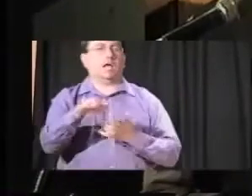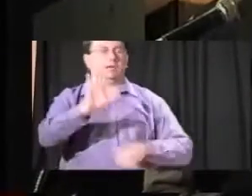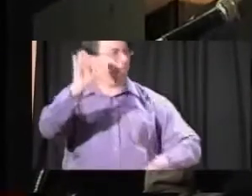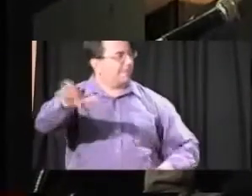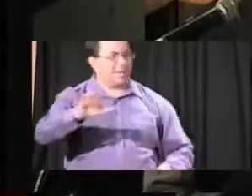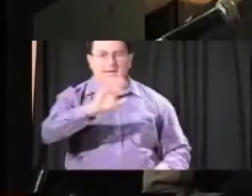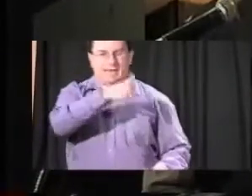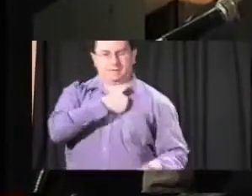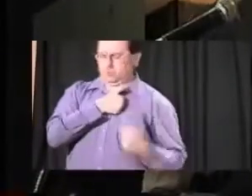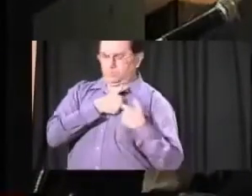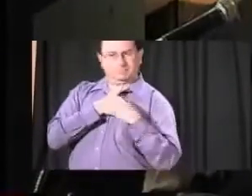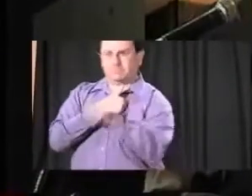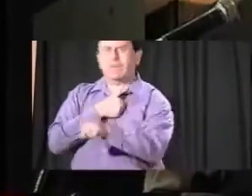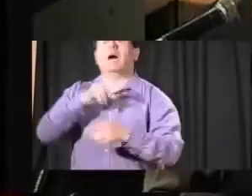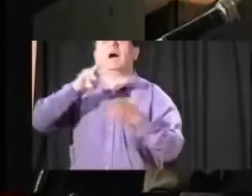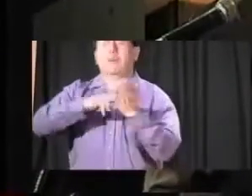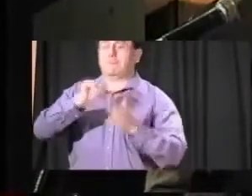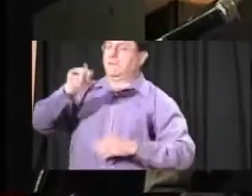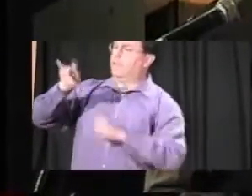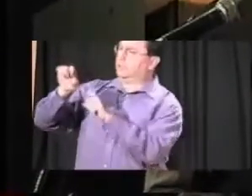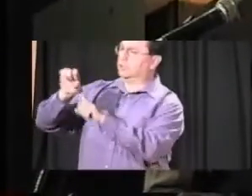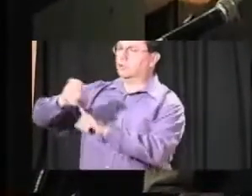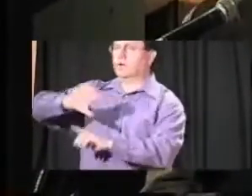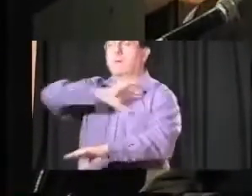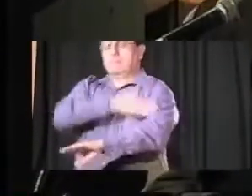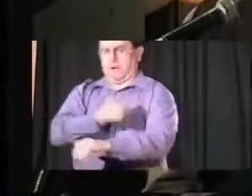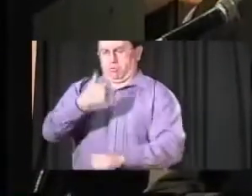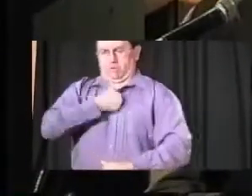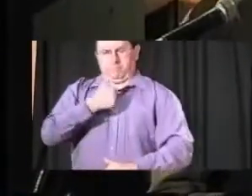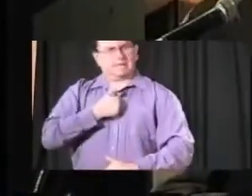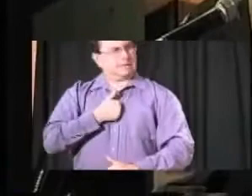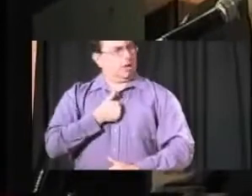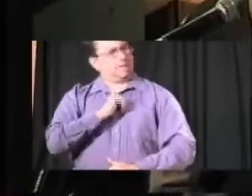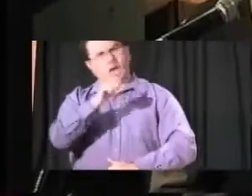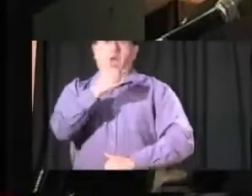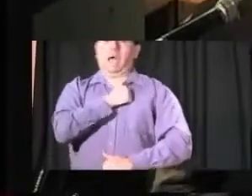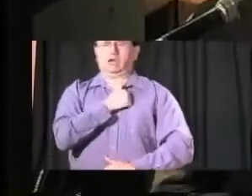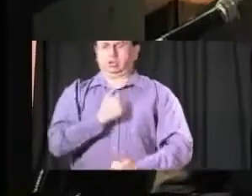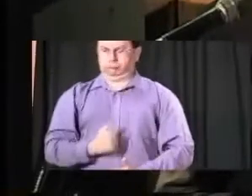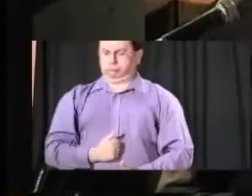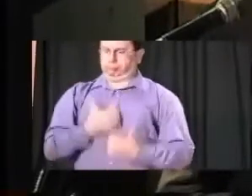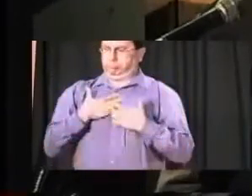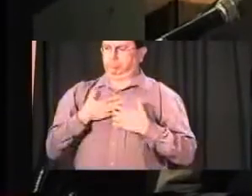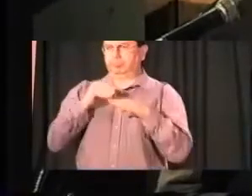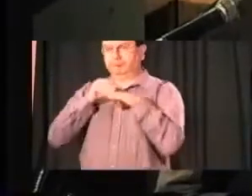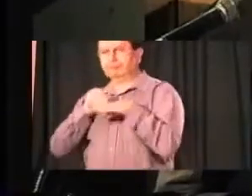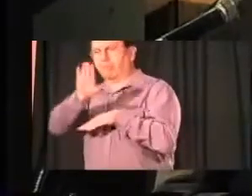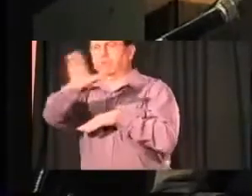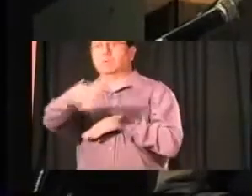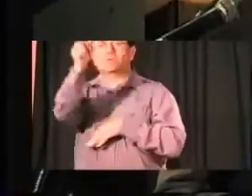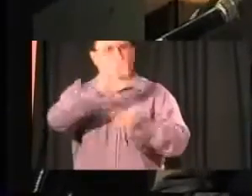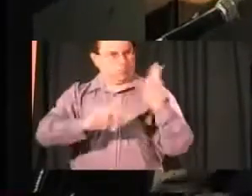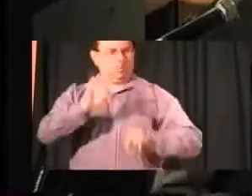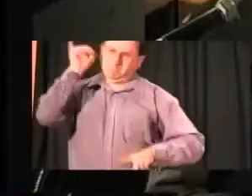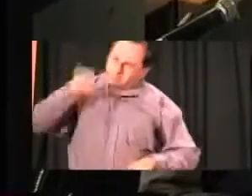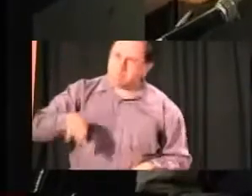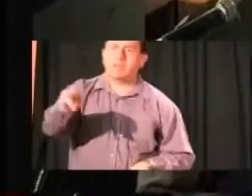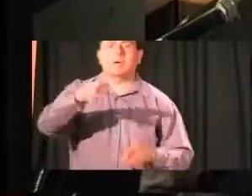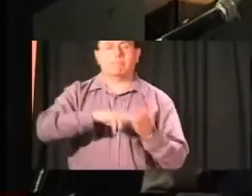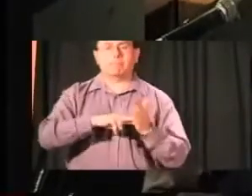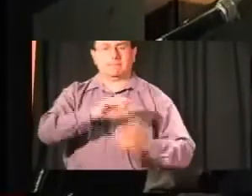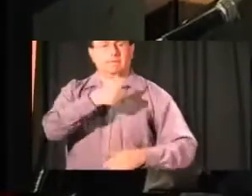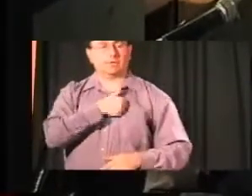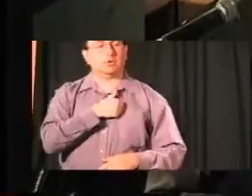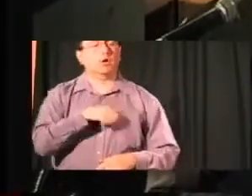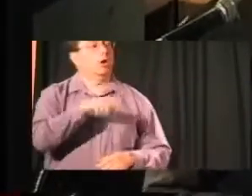difference. I mean the power of our own attitude to influence and mold the perceptions of others about us. The Tourette Syndrome